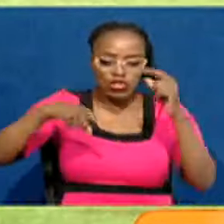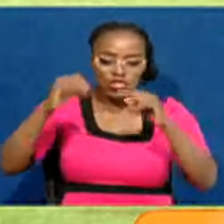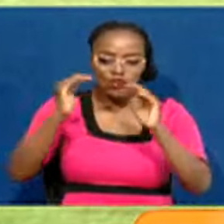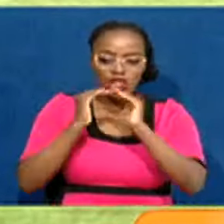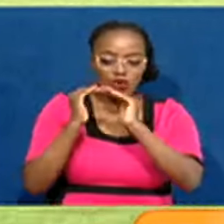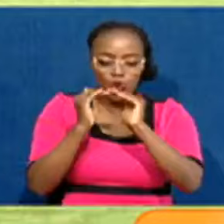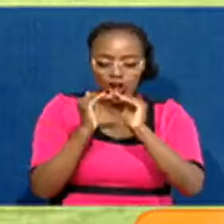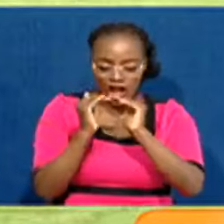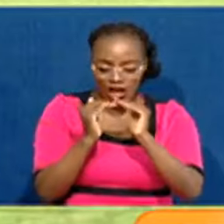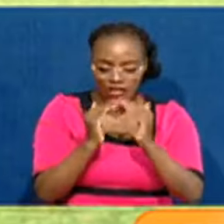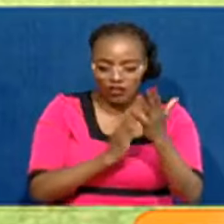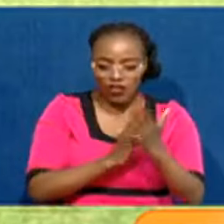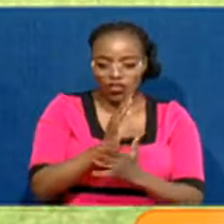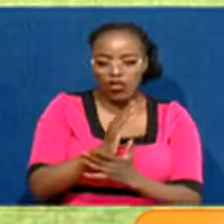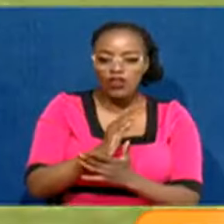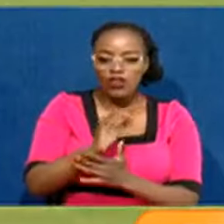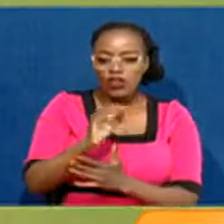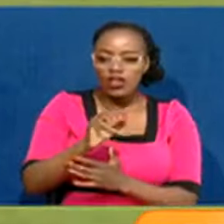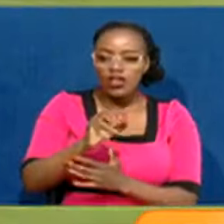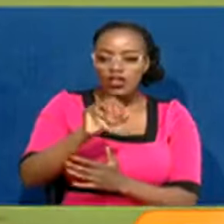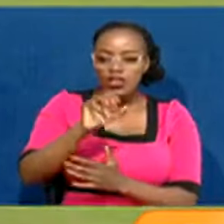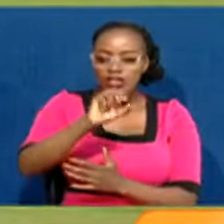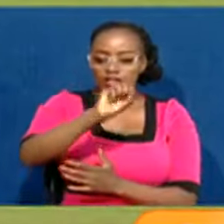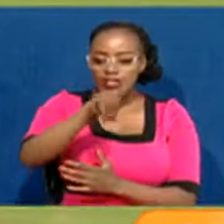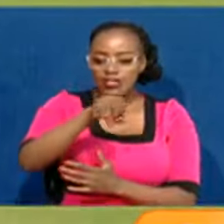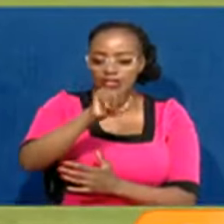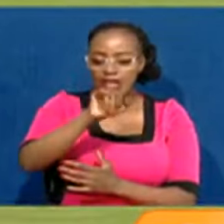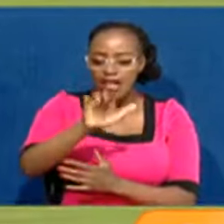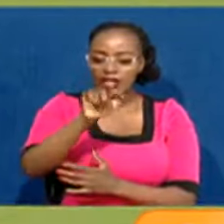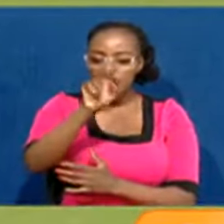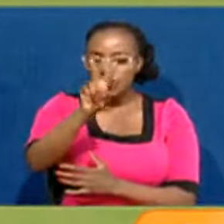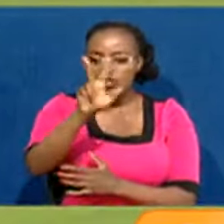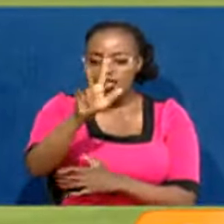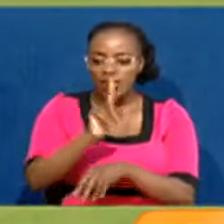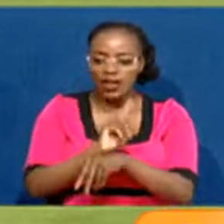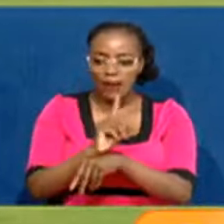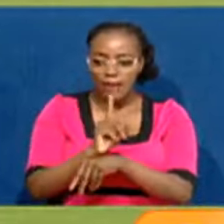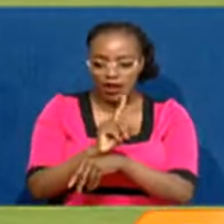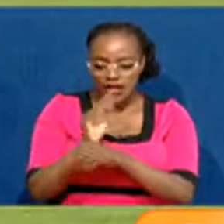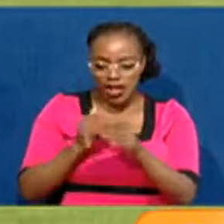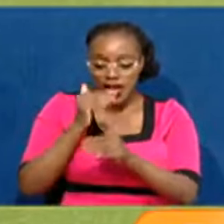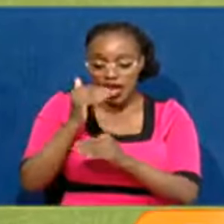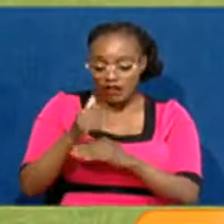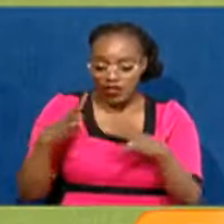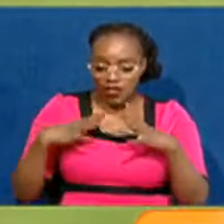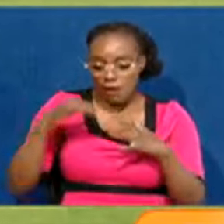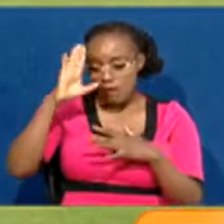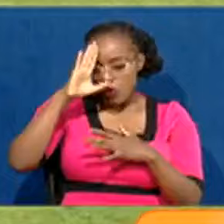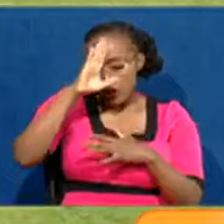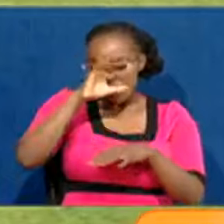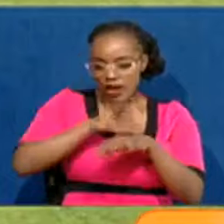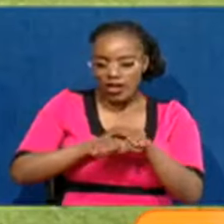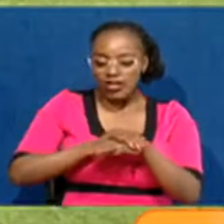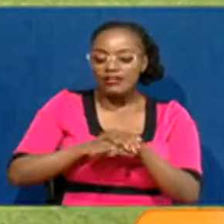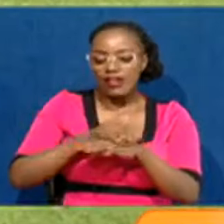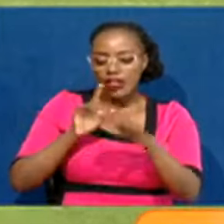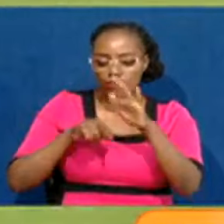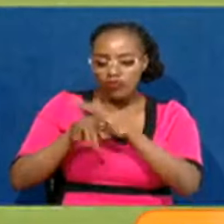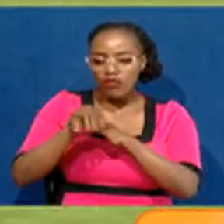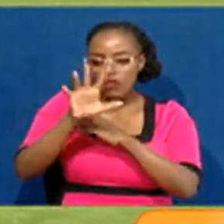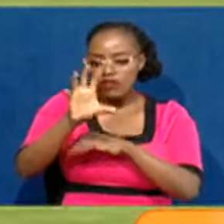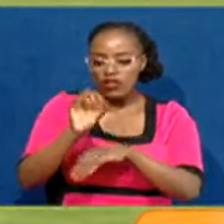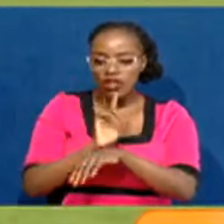equalized through Salono Jael in the 23rd minute. After the break, Bungoma Queens got their second in the 50th minute, with